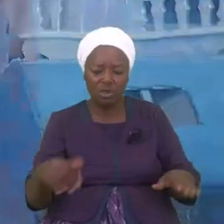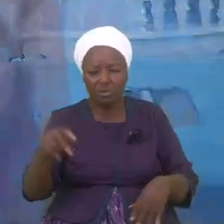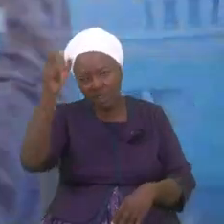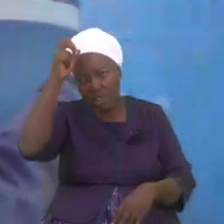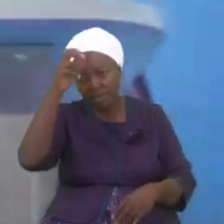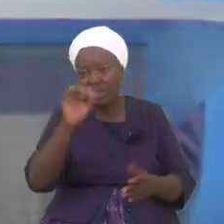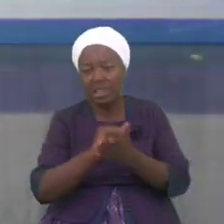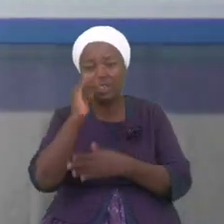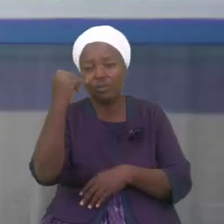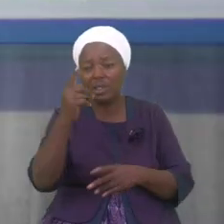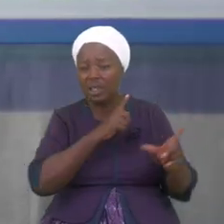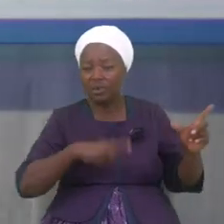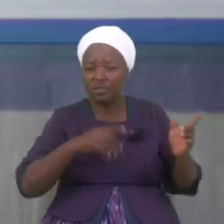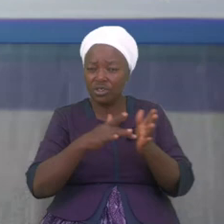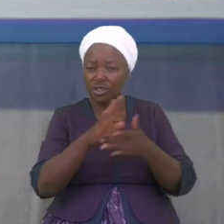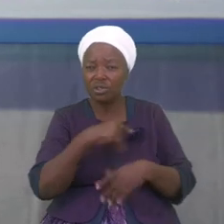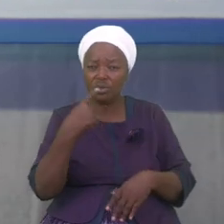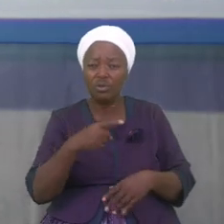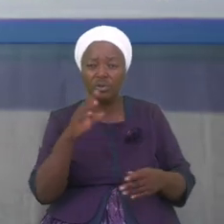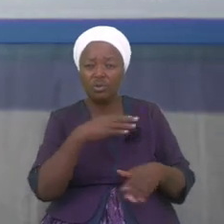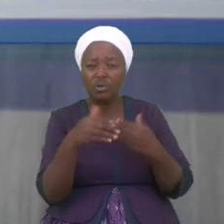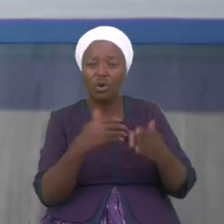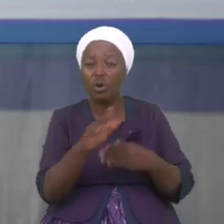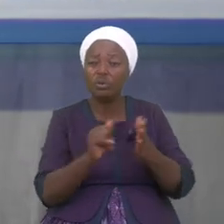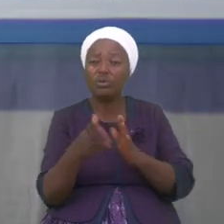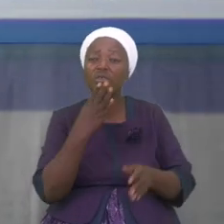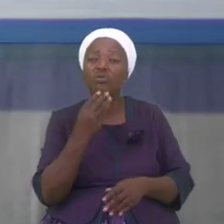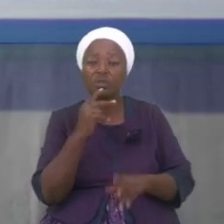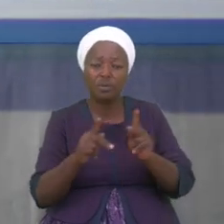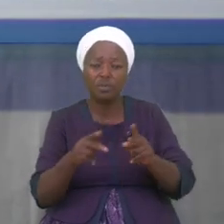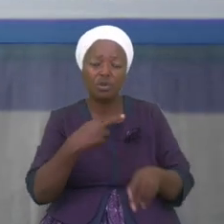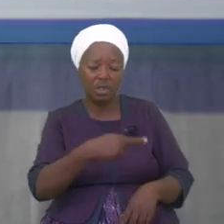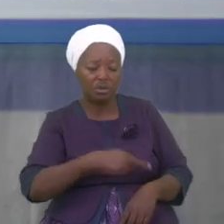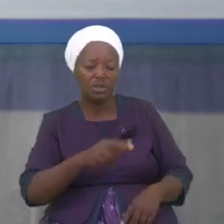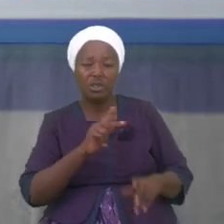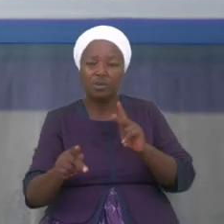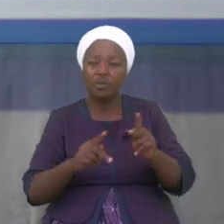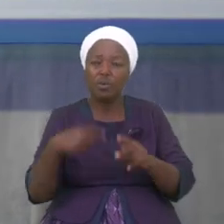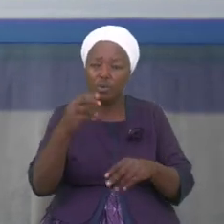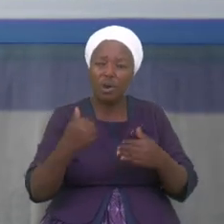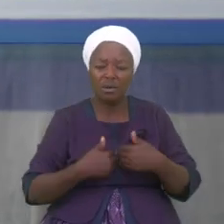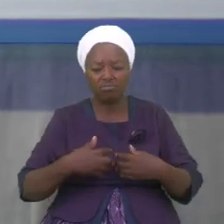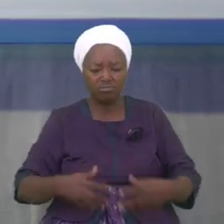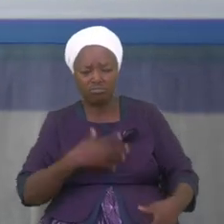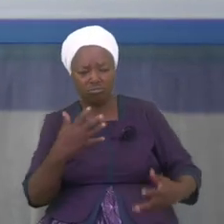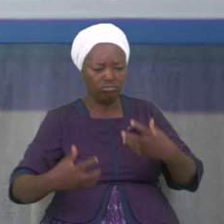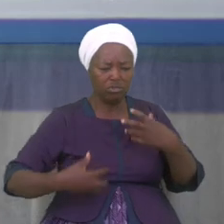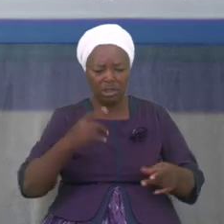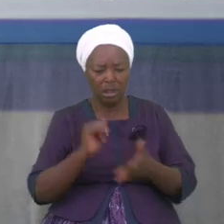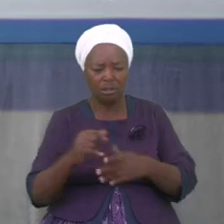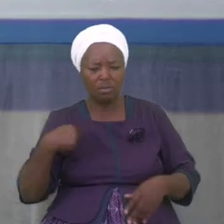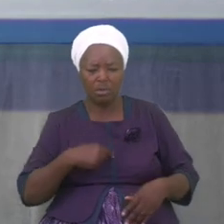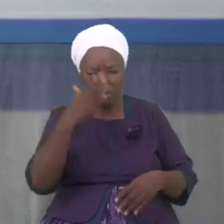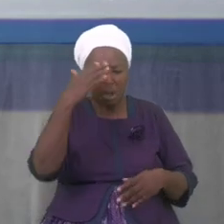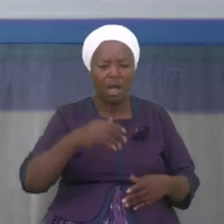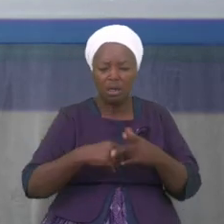Lord Jesus told those Jewish people, religious people who are bragging about their religion,